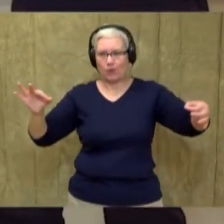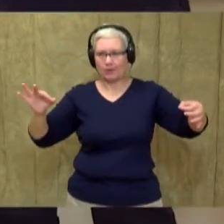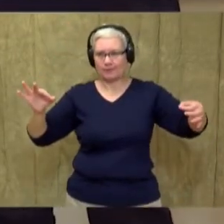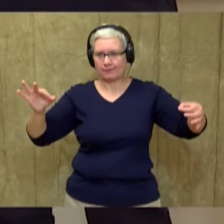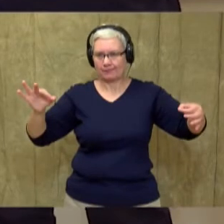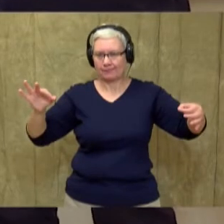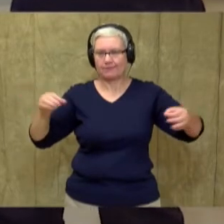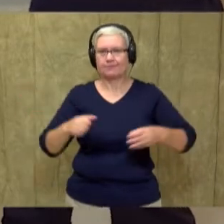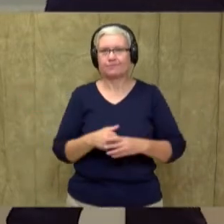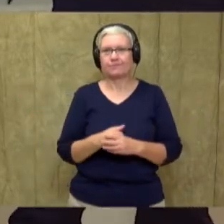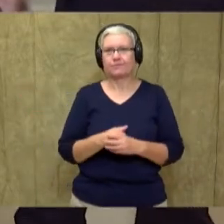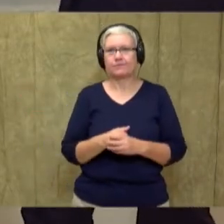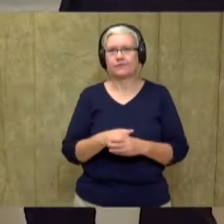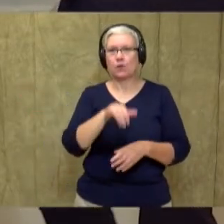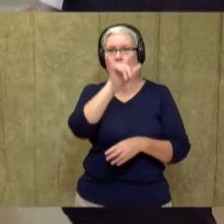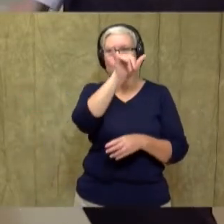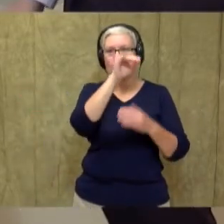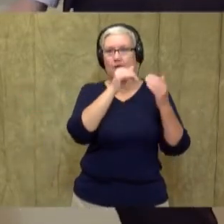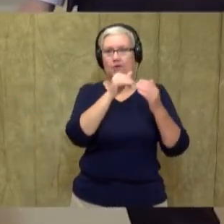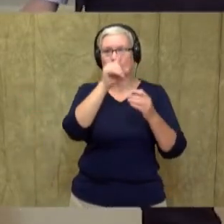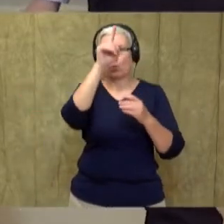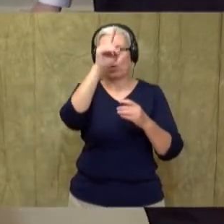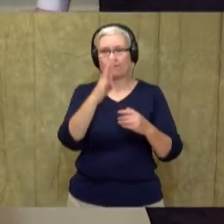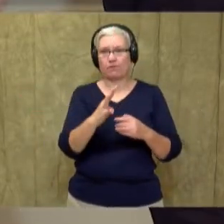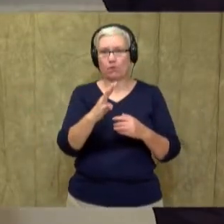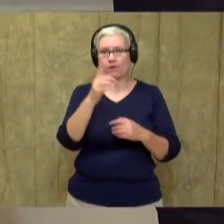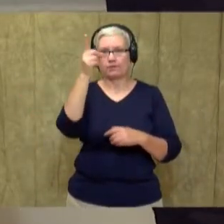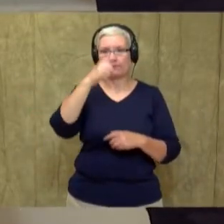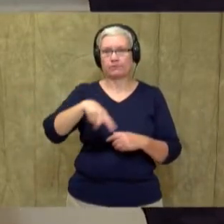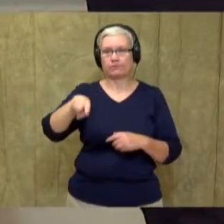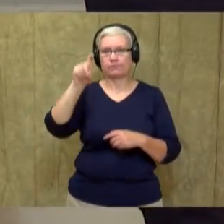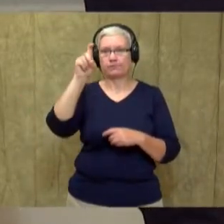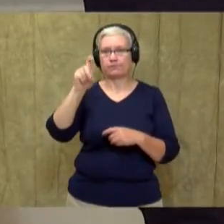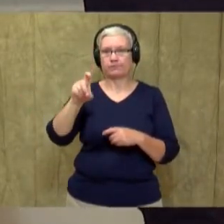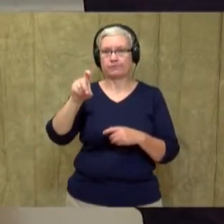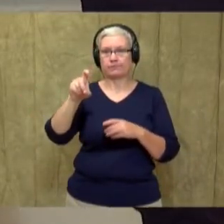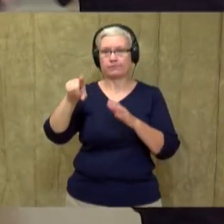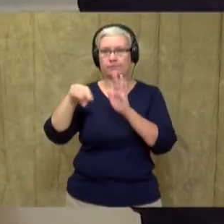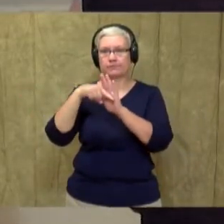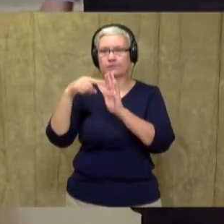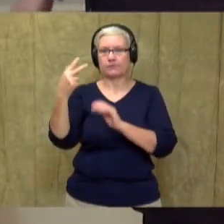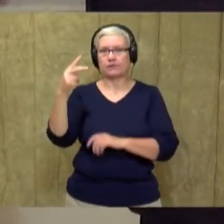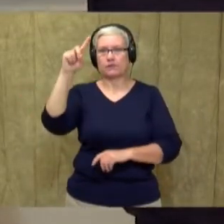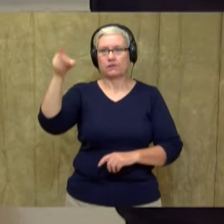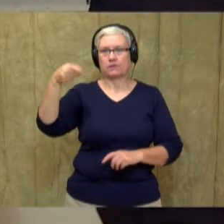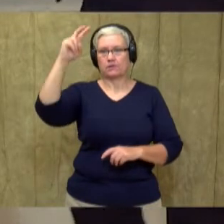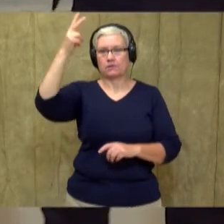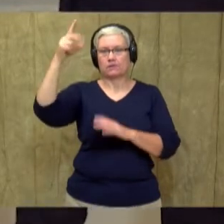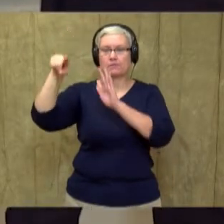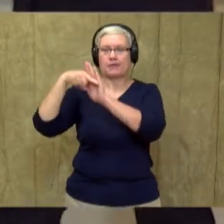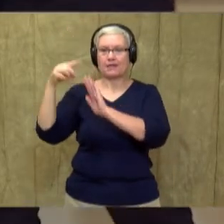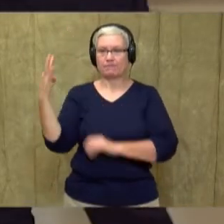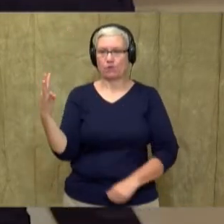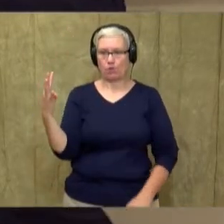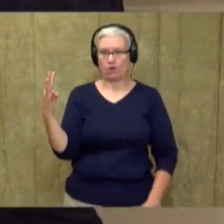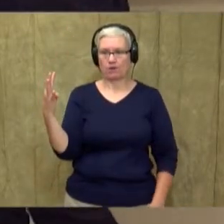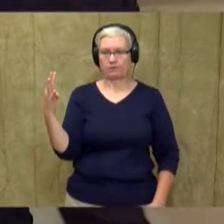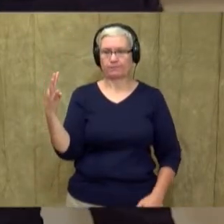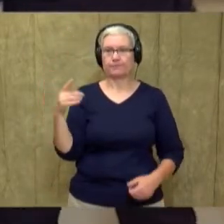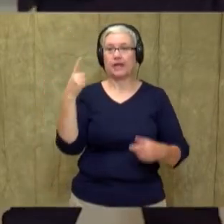we've got this y is equal to 1/4 times the quantity x minus 3 squared minus 4, and here's our